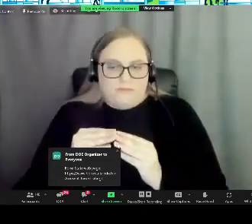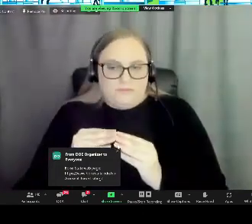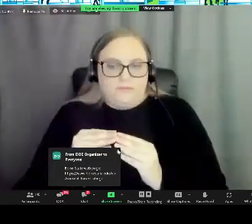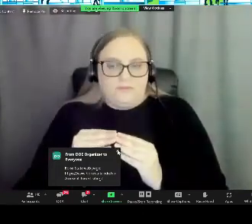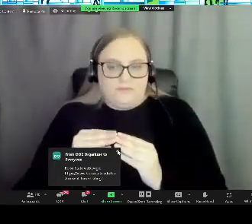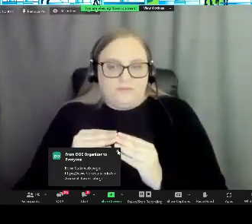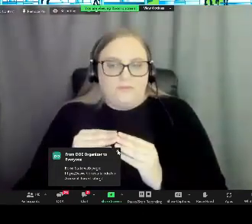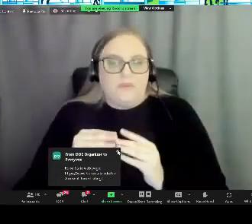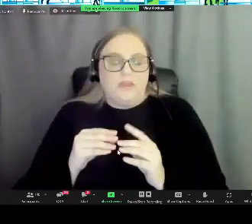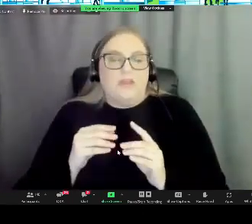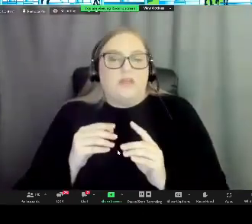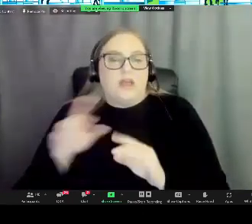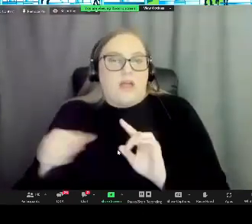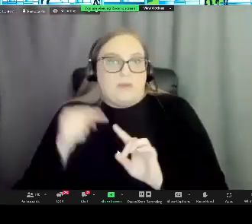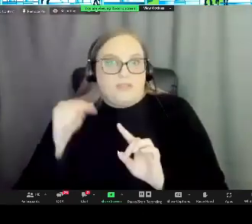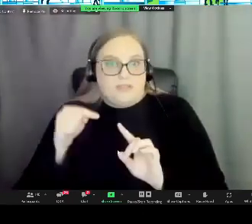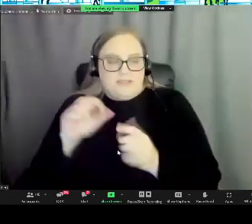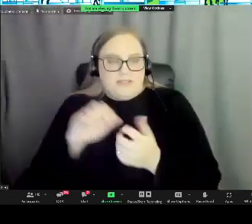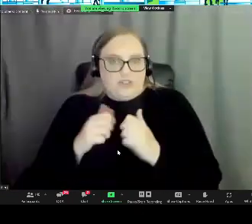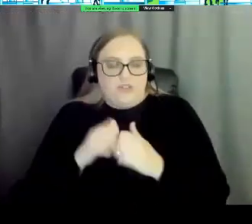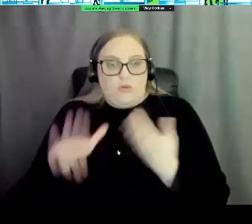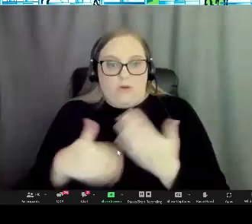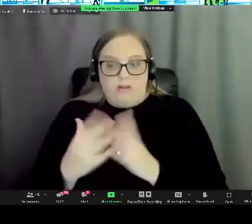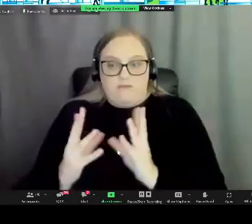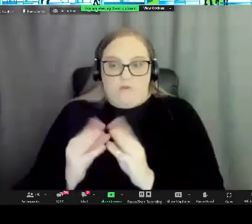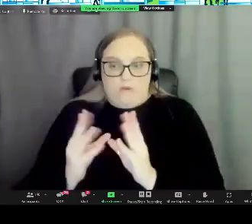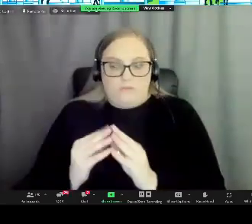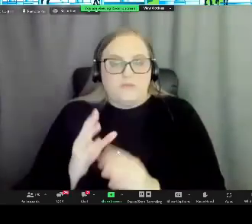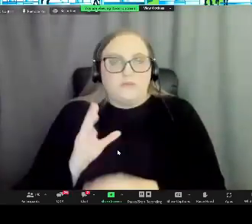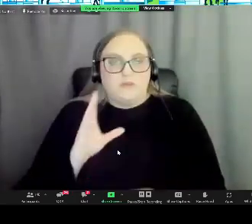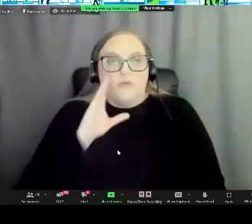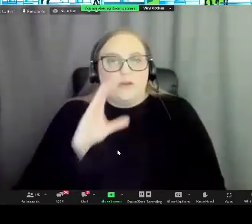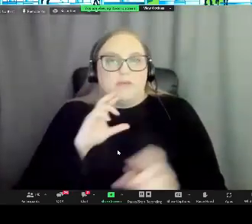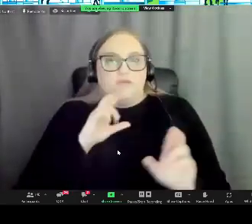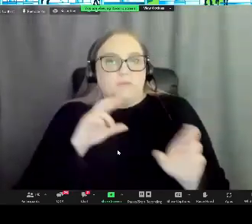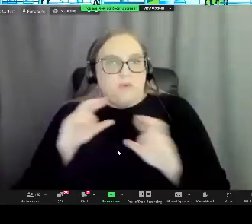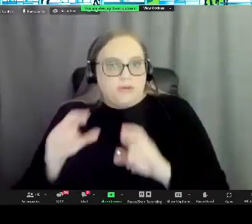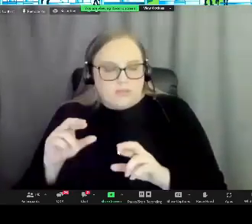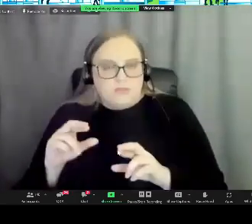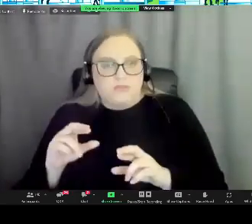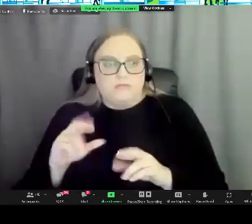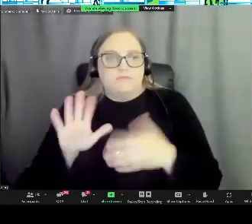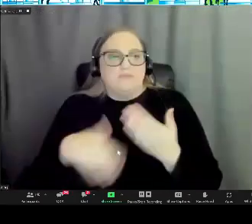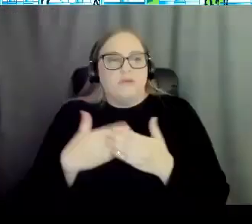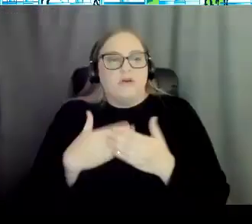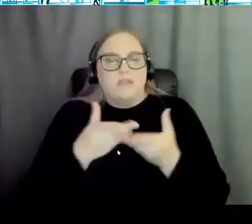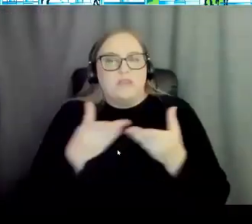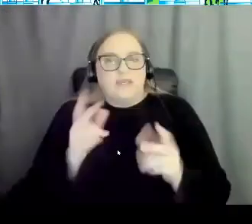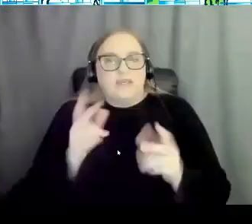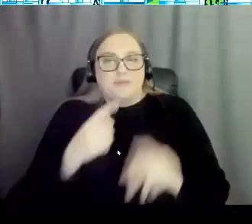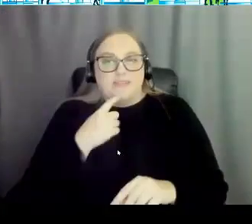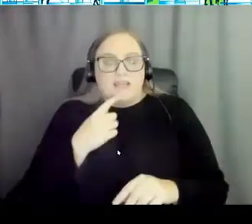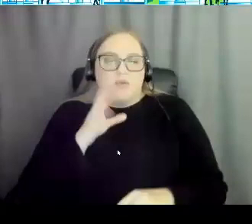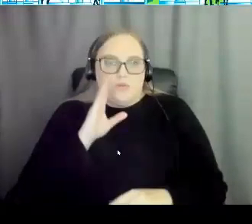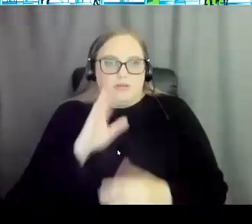and so all those forums there will be reports, and all the things that people say will be public